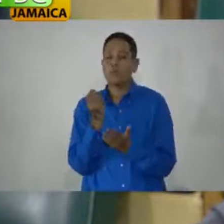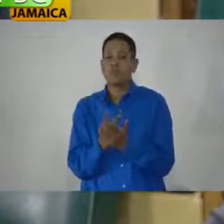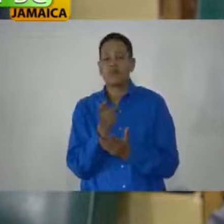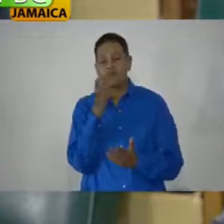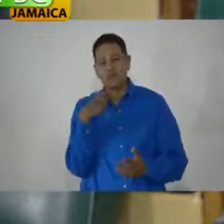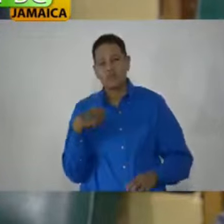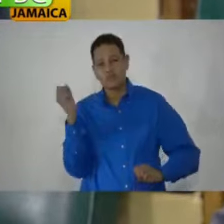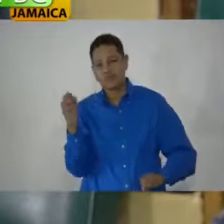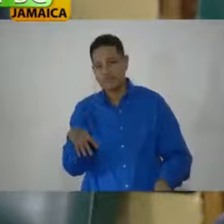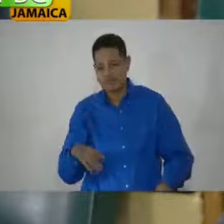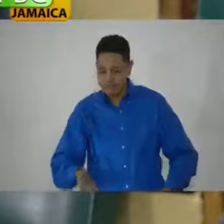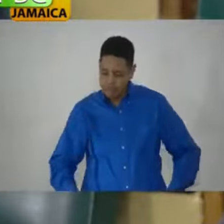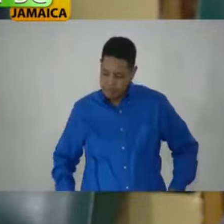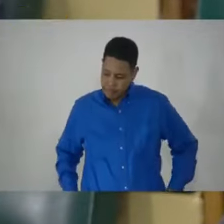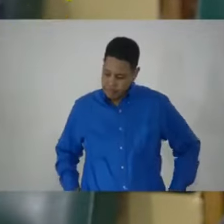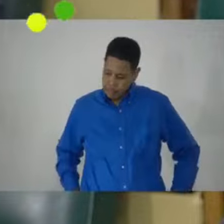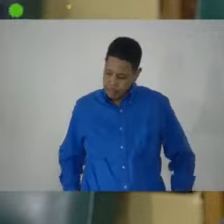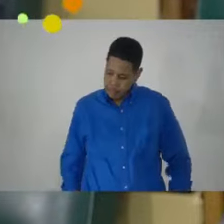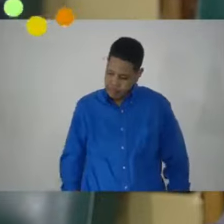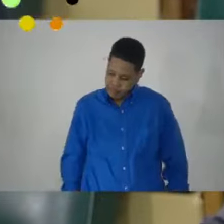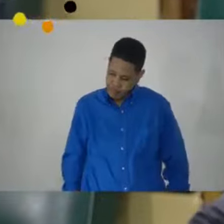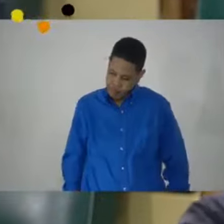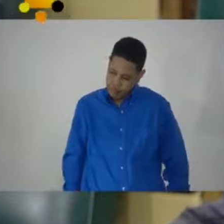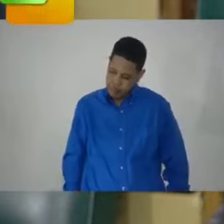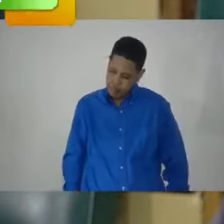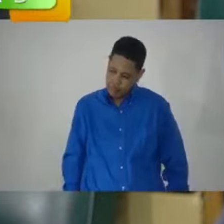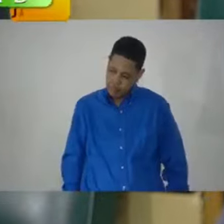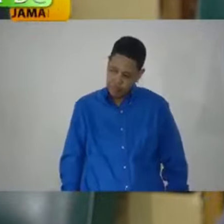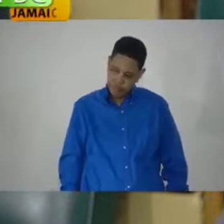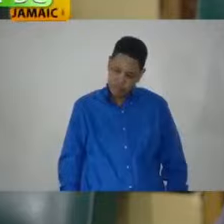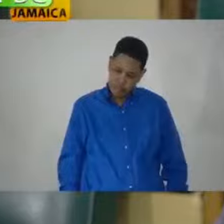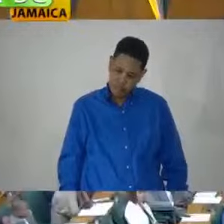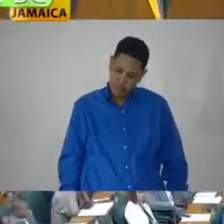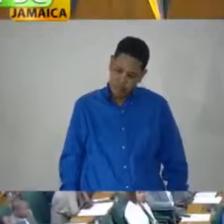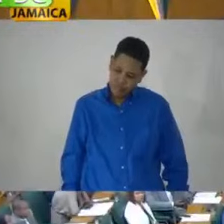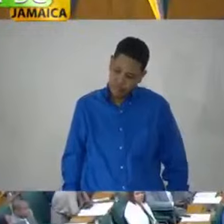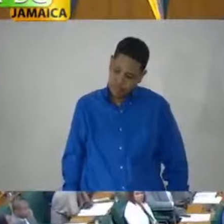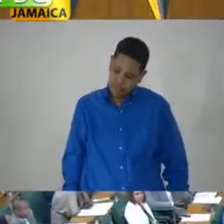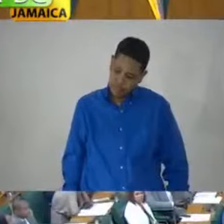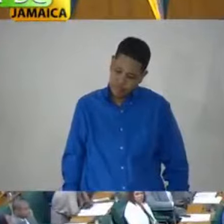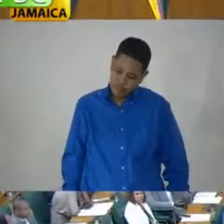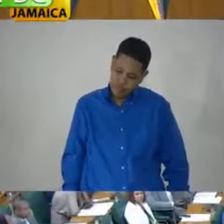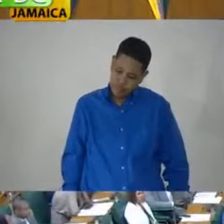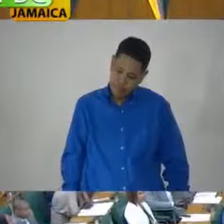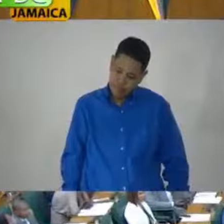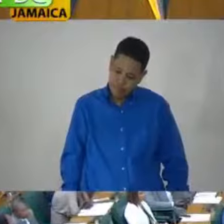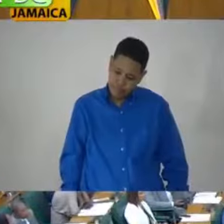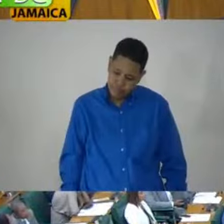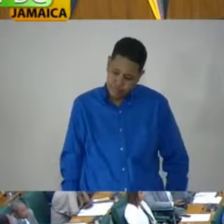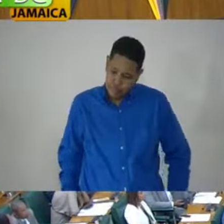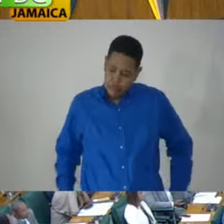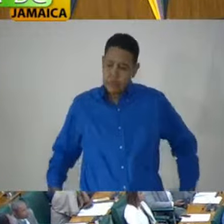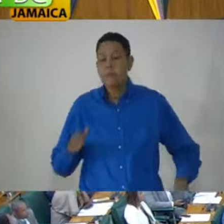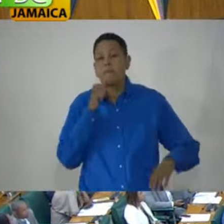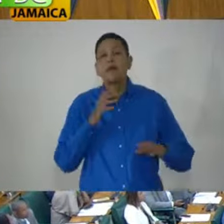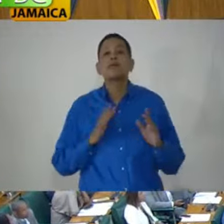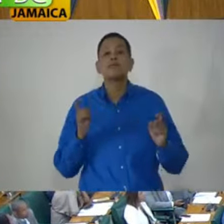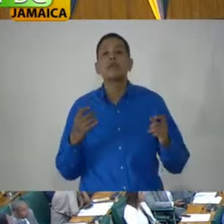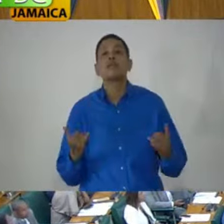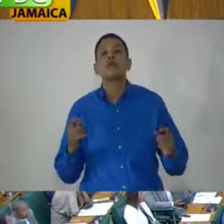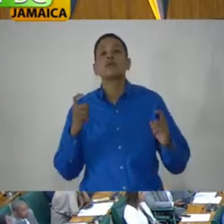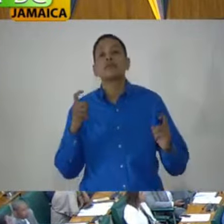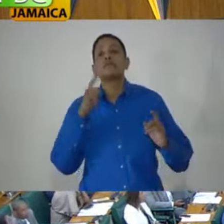the standing orders to enable me to take this motion. Thank you. House Leader. Madam Speaker, I